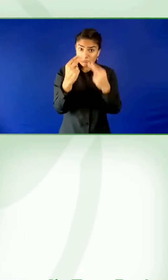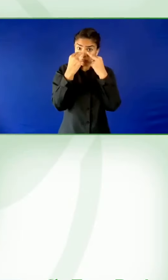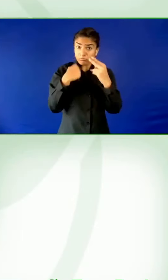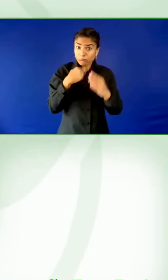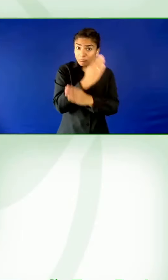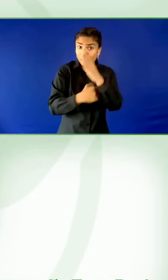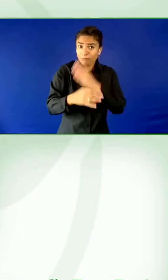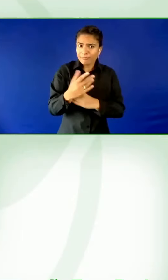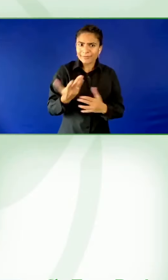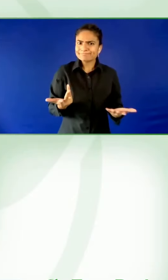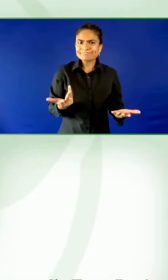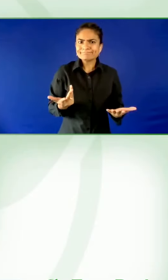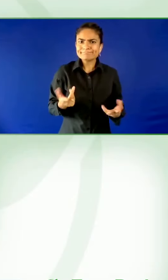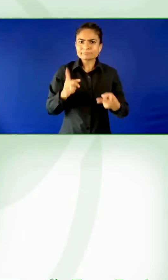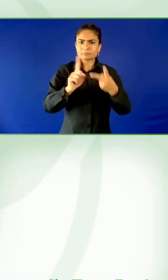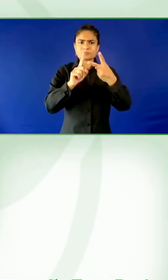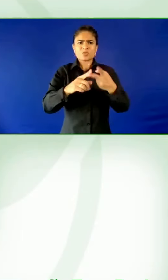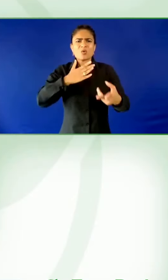the grassroots.